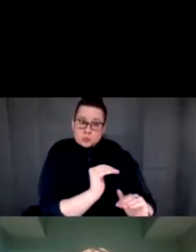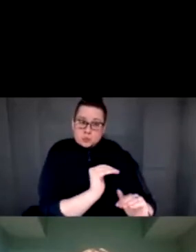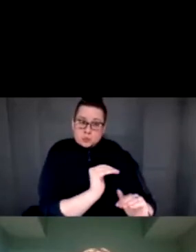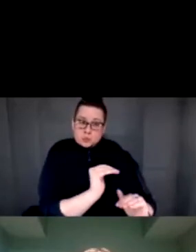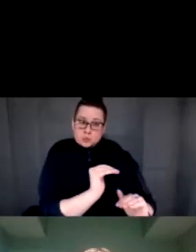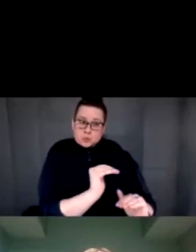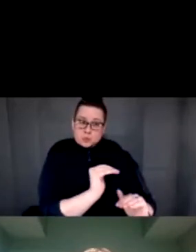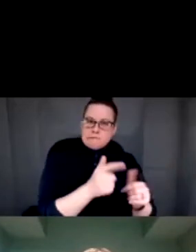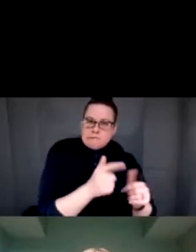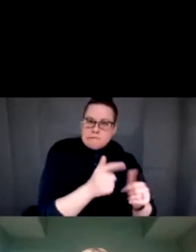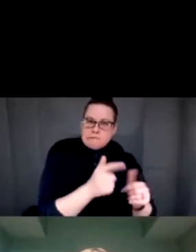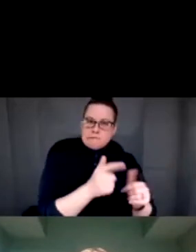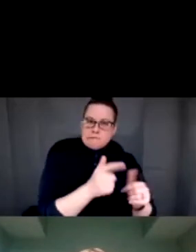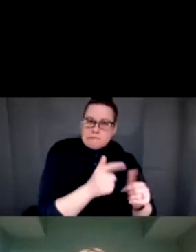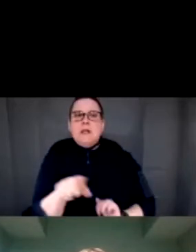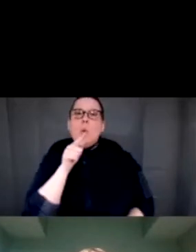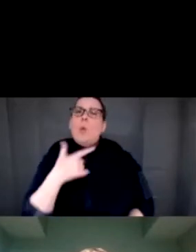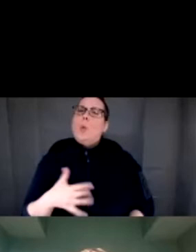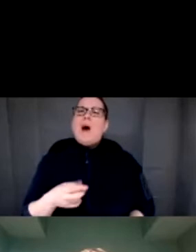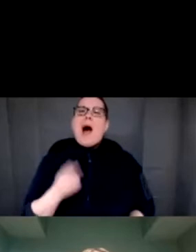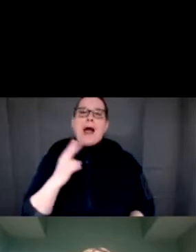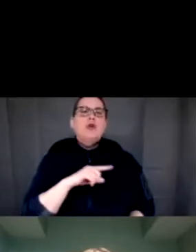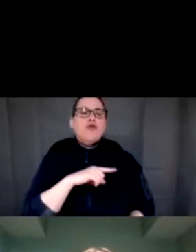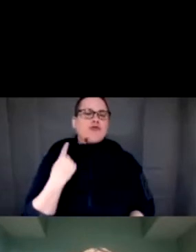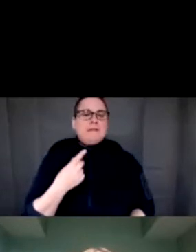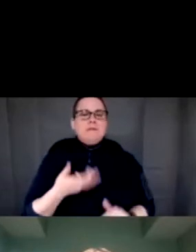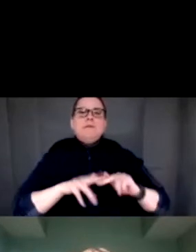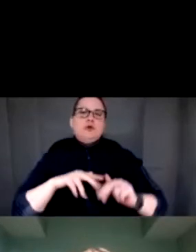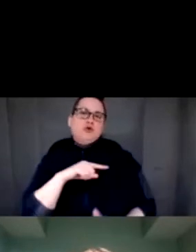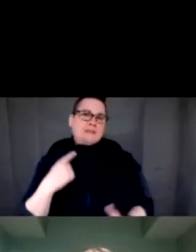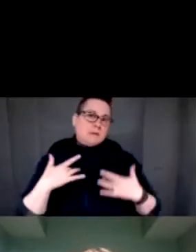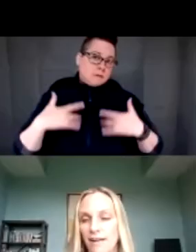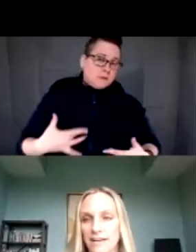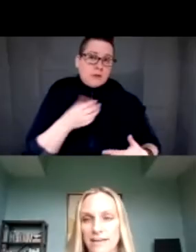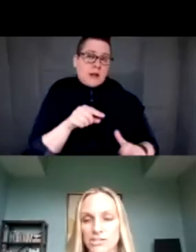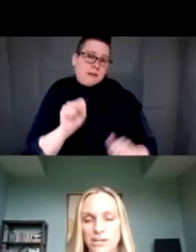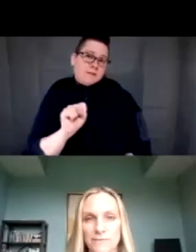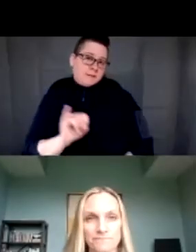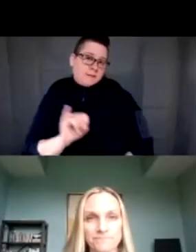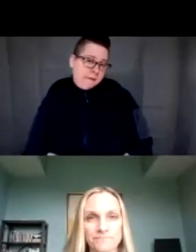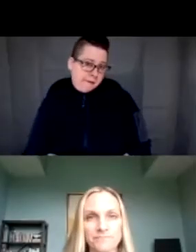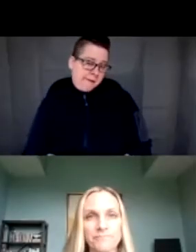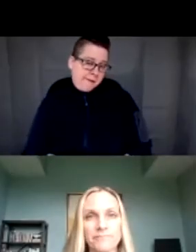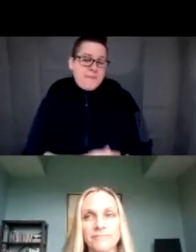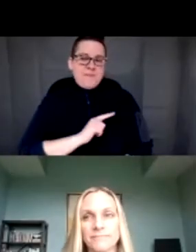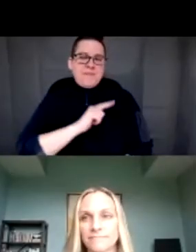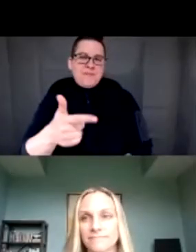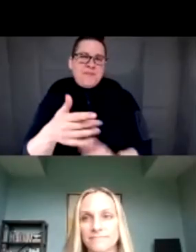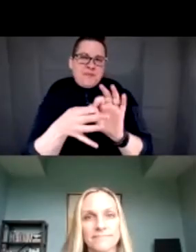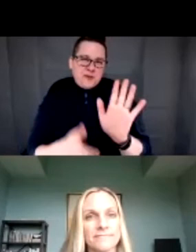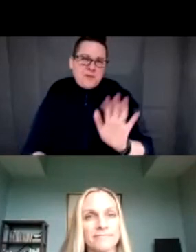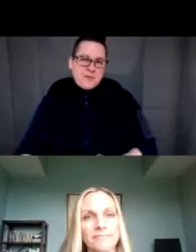for identifying older inmates who are at increased risk of depression and suicidal ideation.